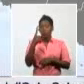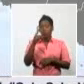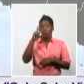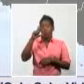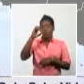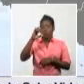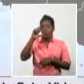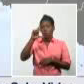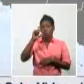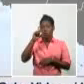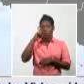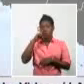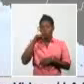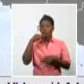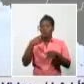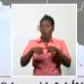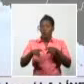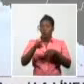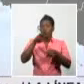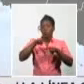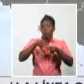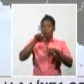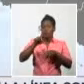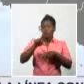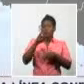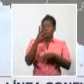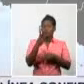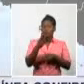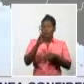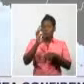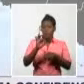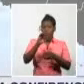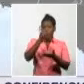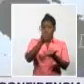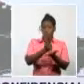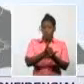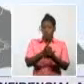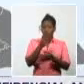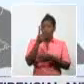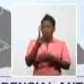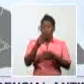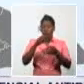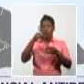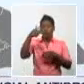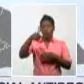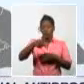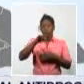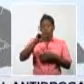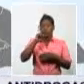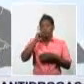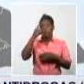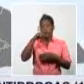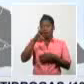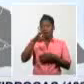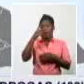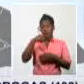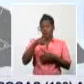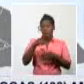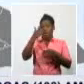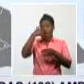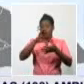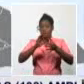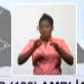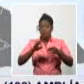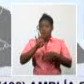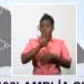and 58.3%, that is 28 people, did not show any symptoms of the disease. And we